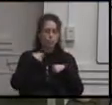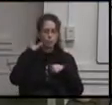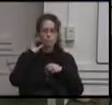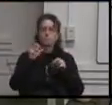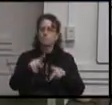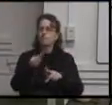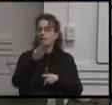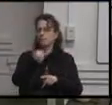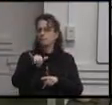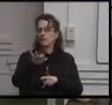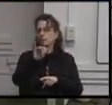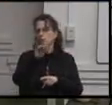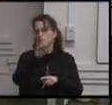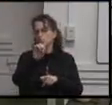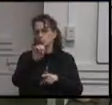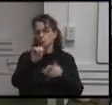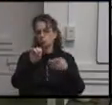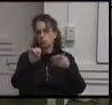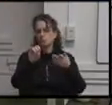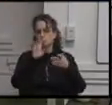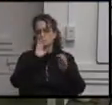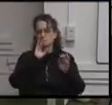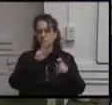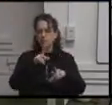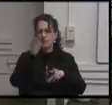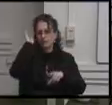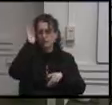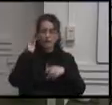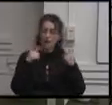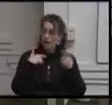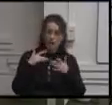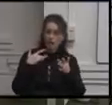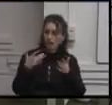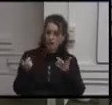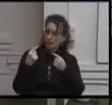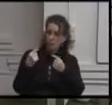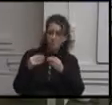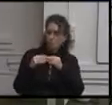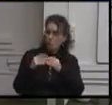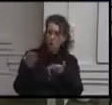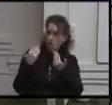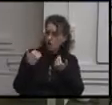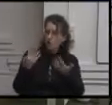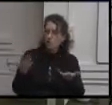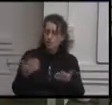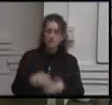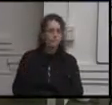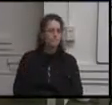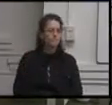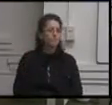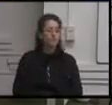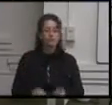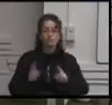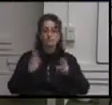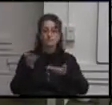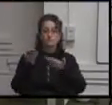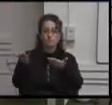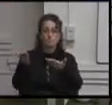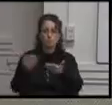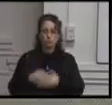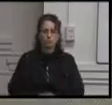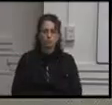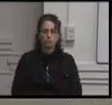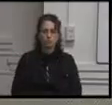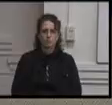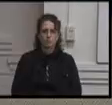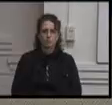table, and we look forward to whatever comments. Feel free to come back more than that if you like. Yeah. All right. So we're ready for a motion, I think. Is